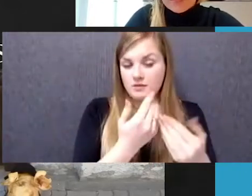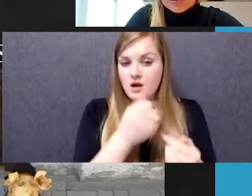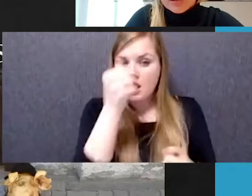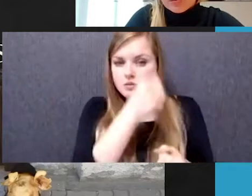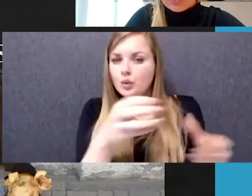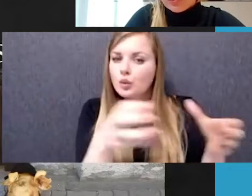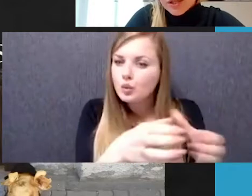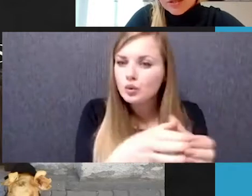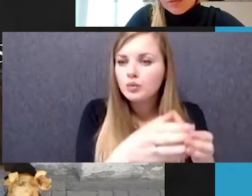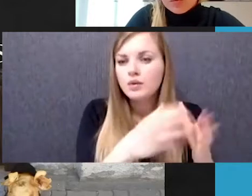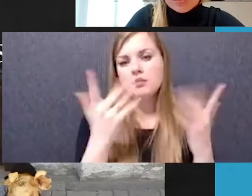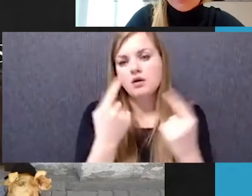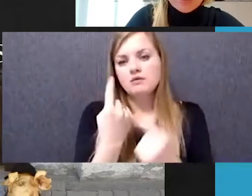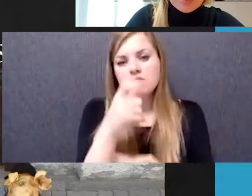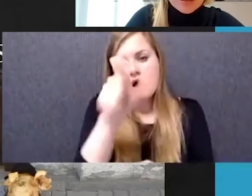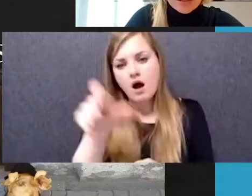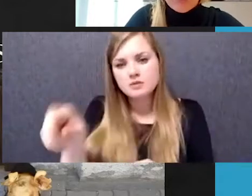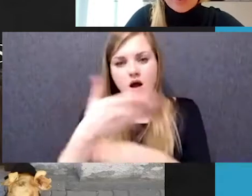incitement to hatred, and